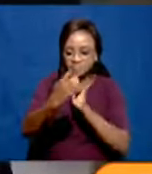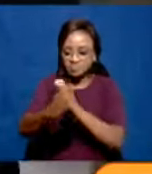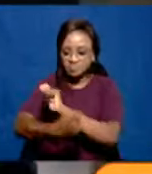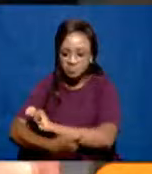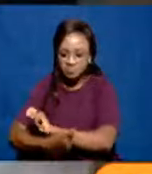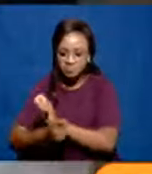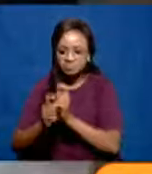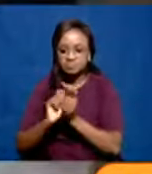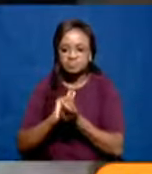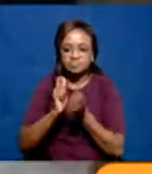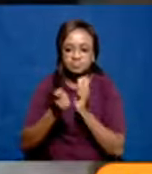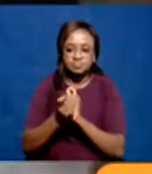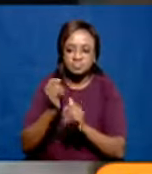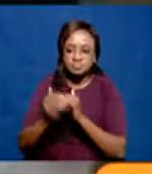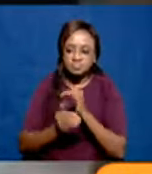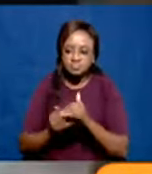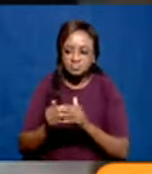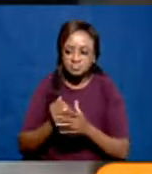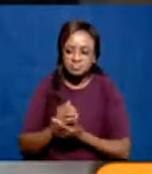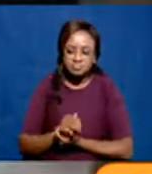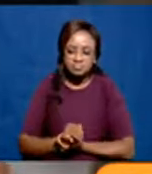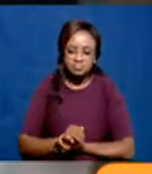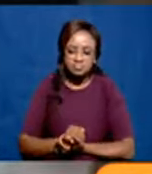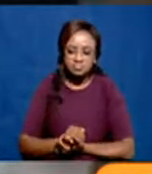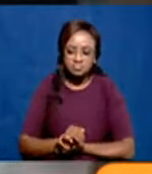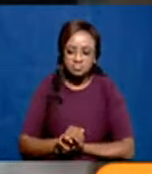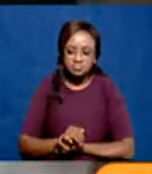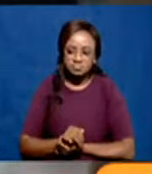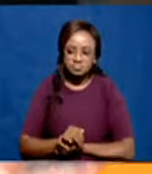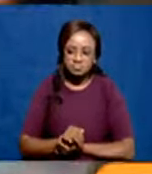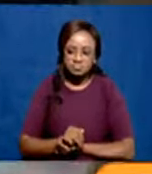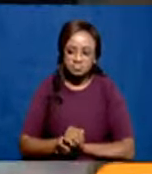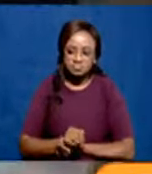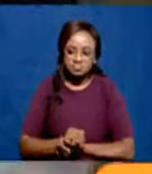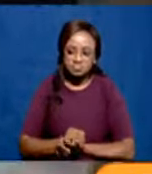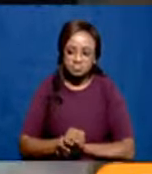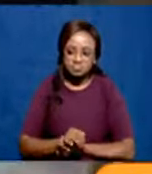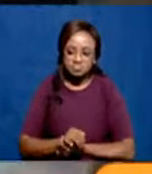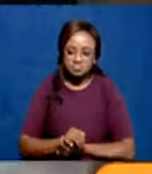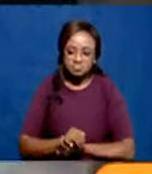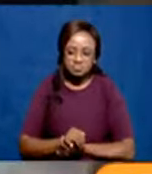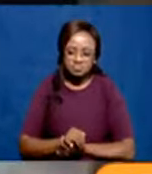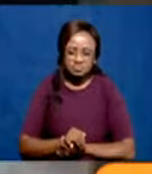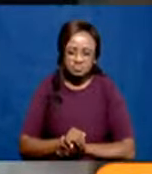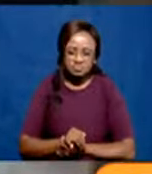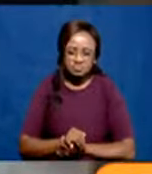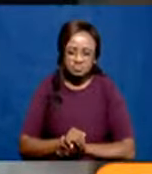old, you know, way of how patients are being seen by NHIF, everything of that moves to